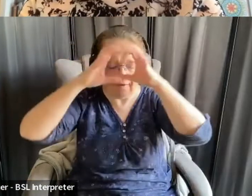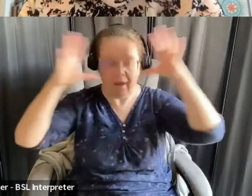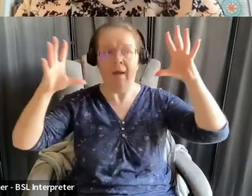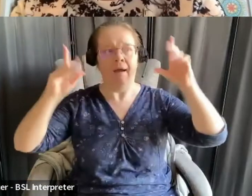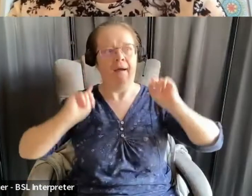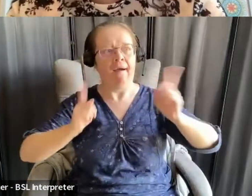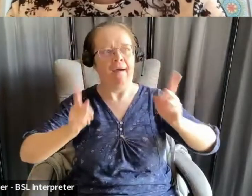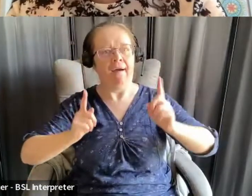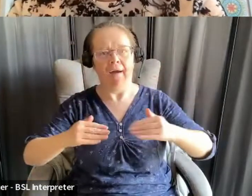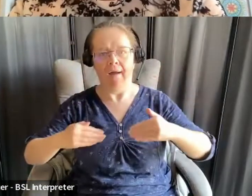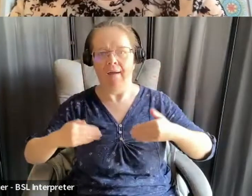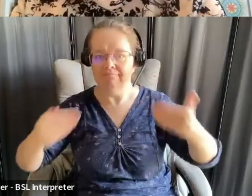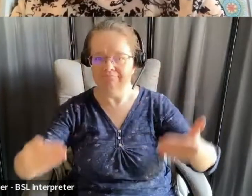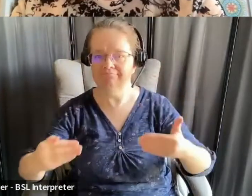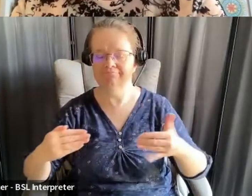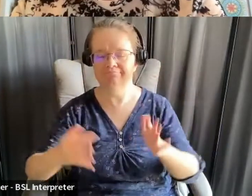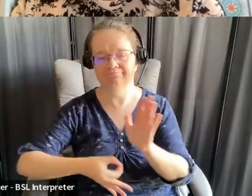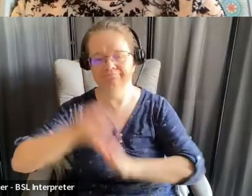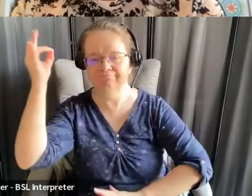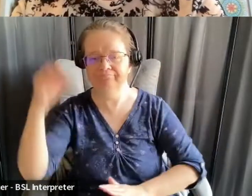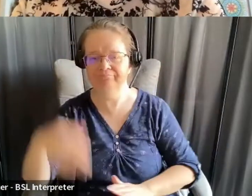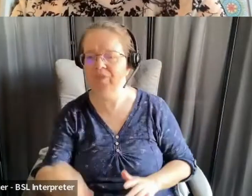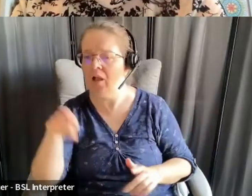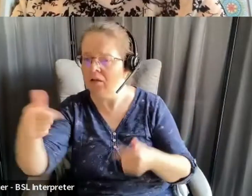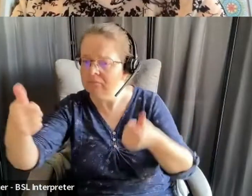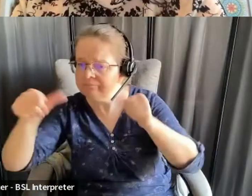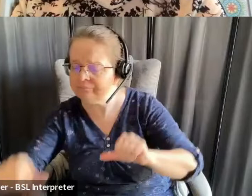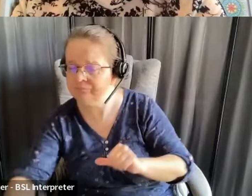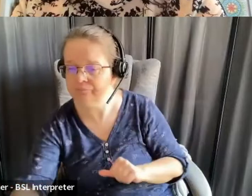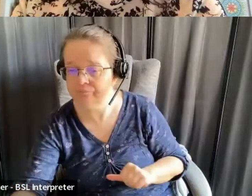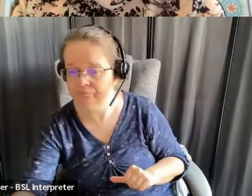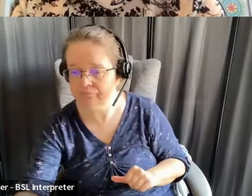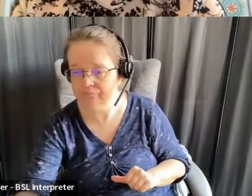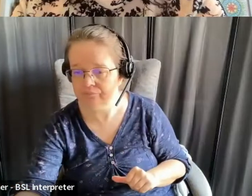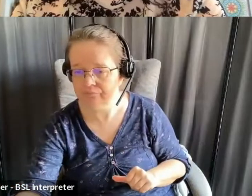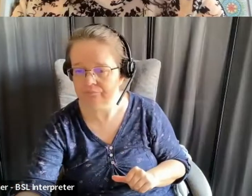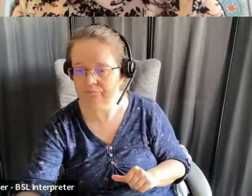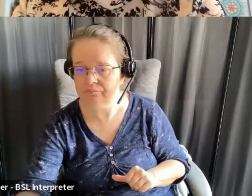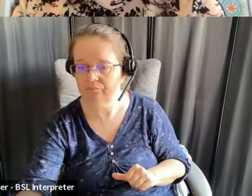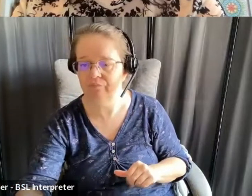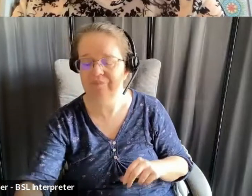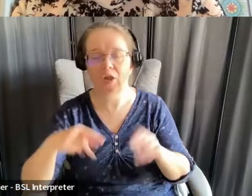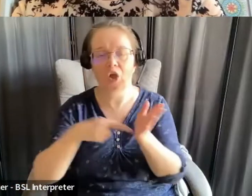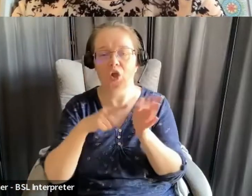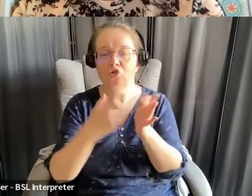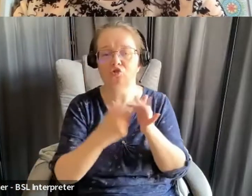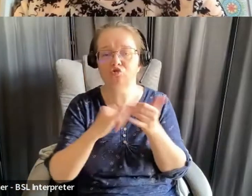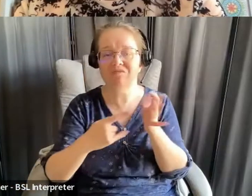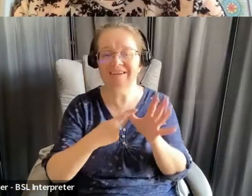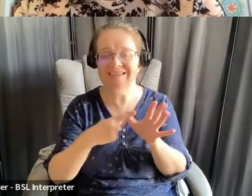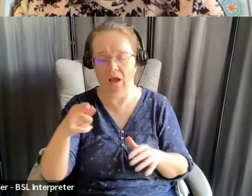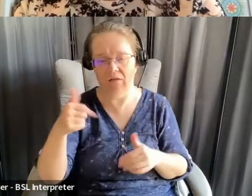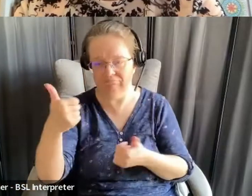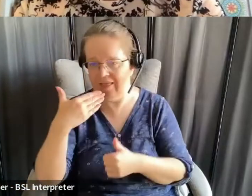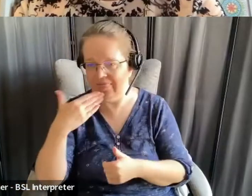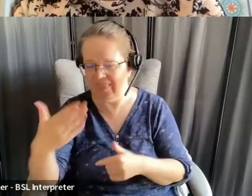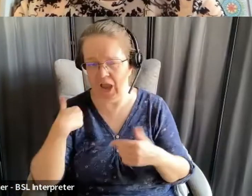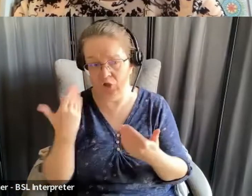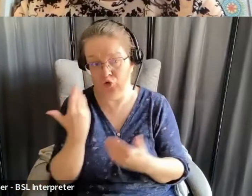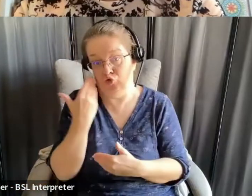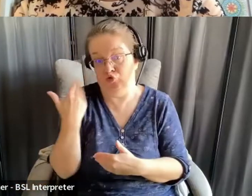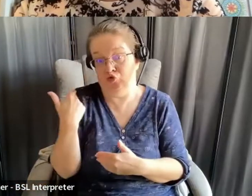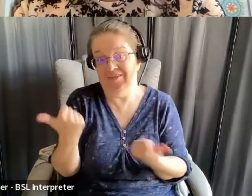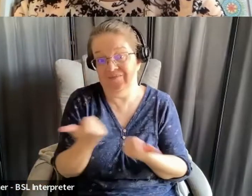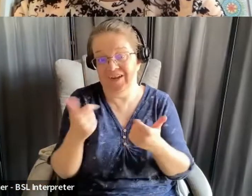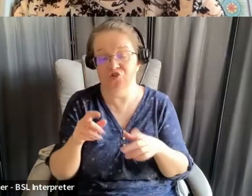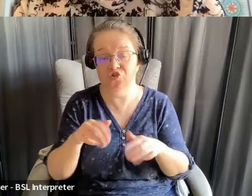Carley. Here's somebody else. Teresa, thank you. In an AFE college in admin, I have just completed a postgraduate diploma in disability studies, and